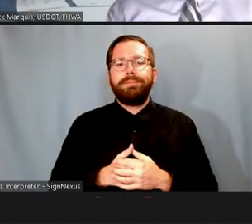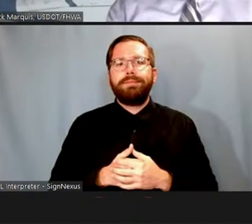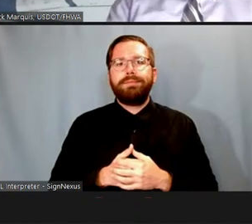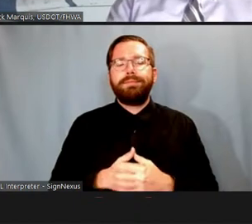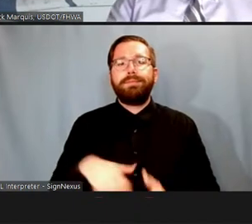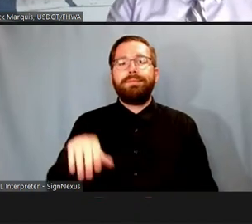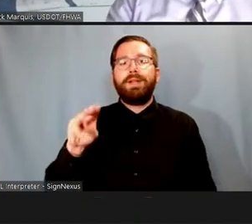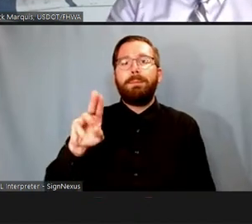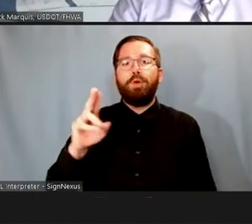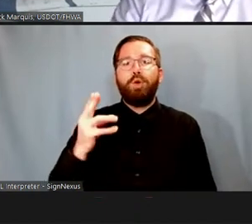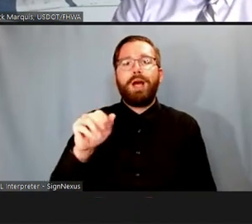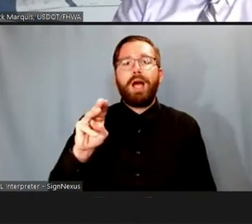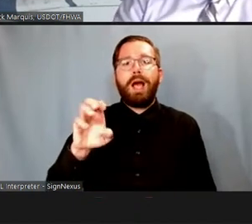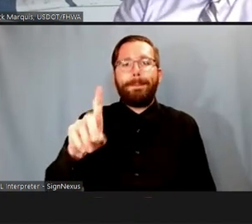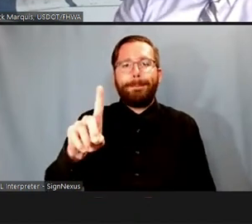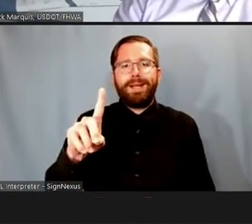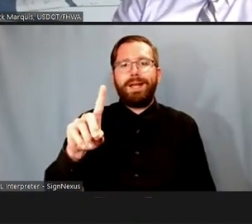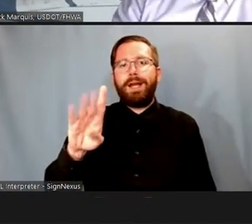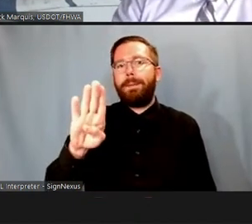mohamed bilal